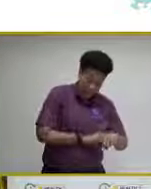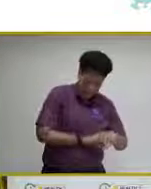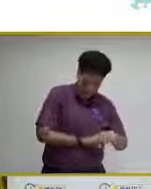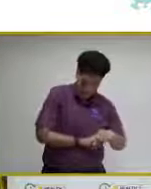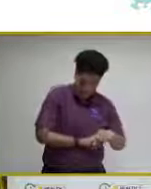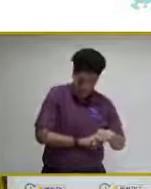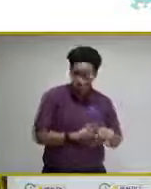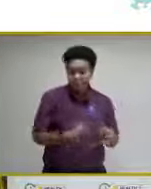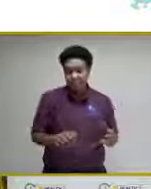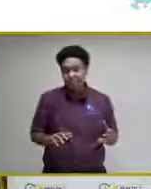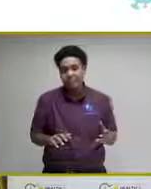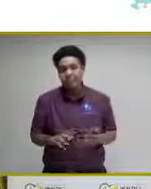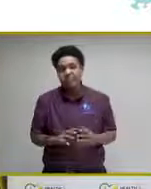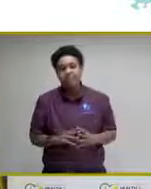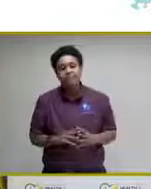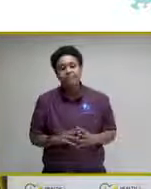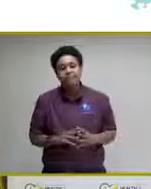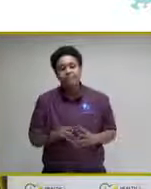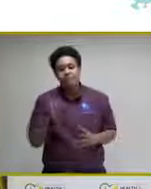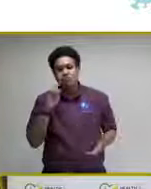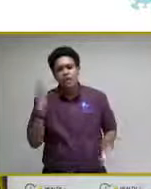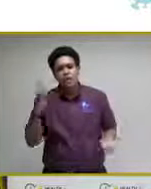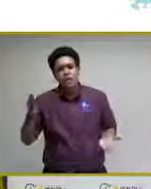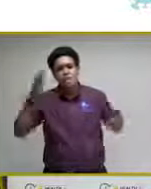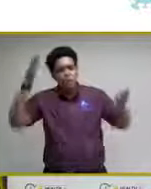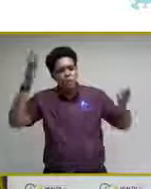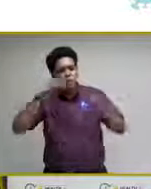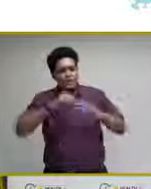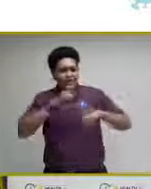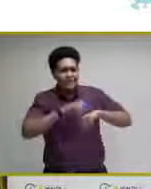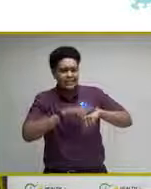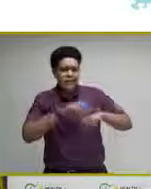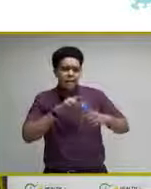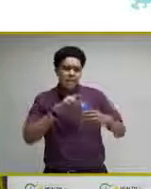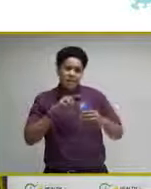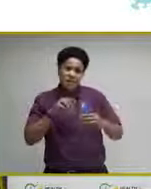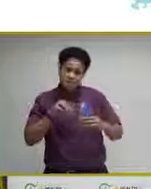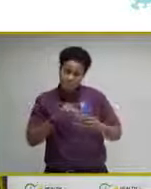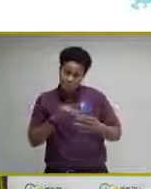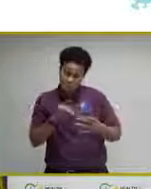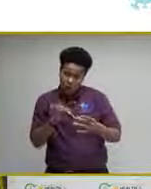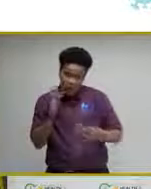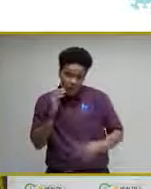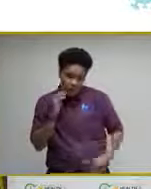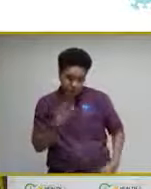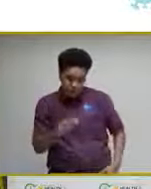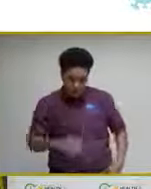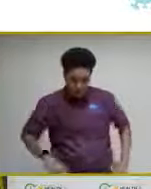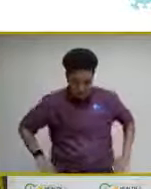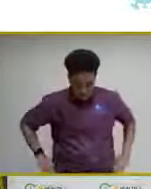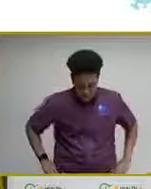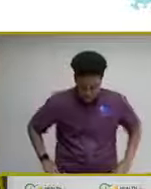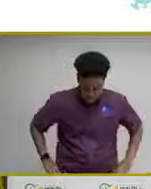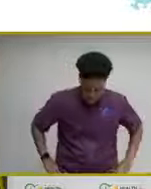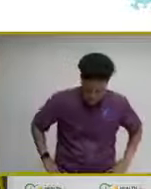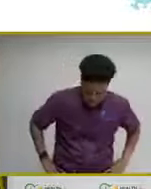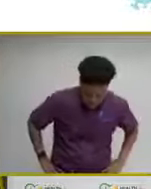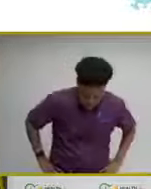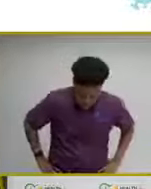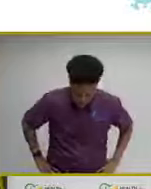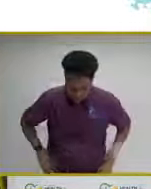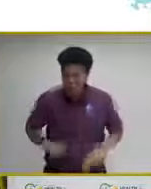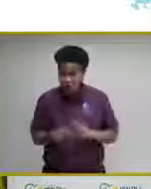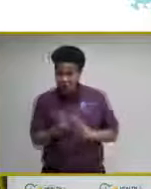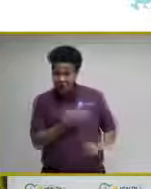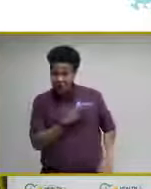that is being proposed in the time and motion experience. The number of staff that we will